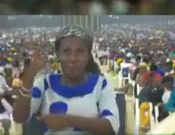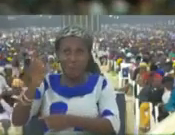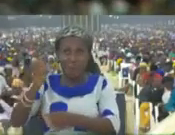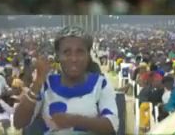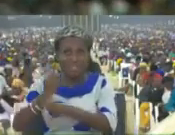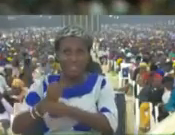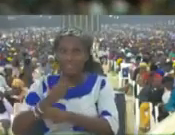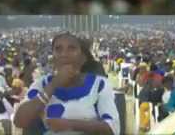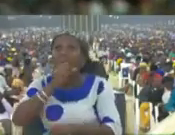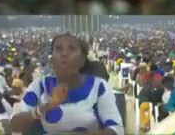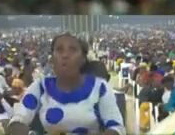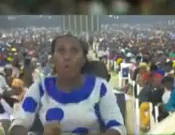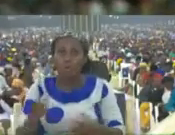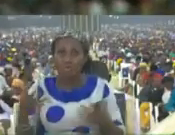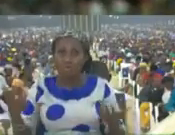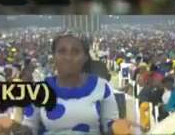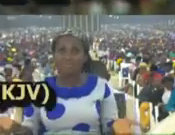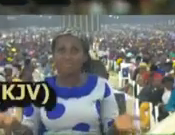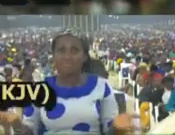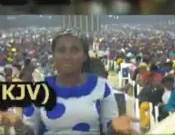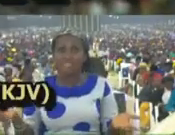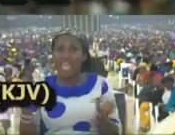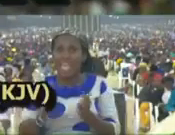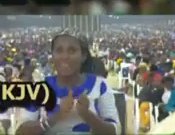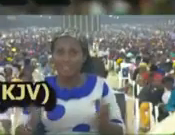Opportunity of ever having a child was gone.